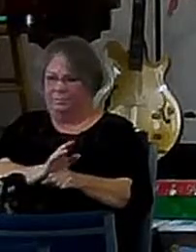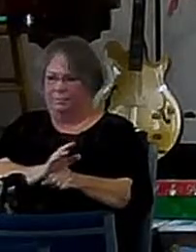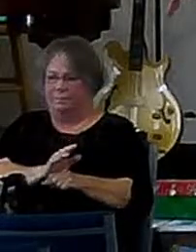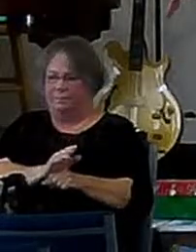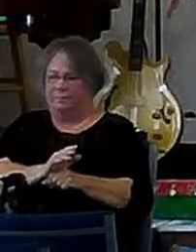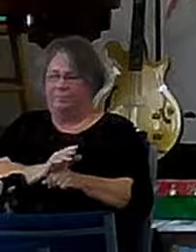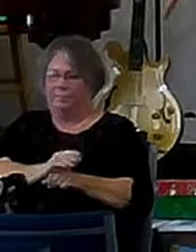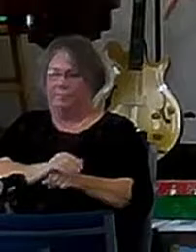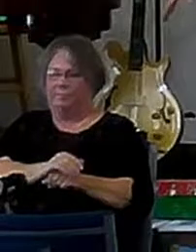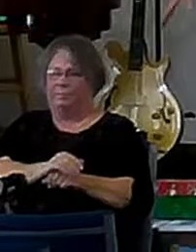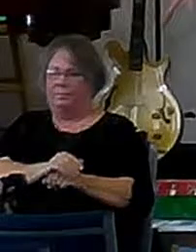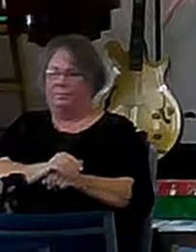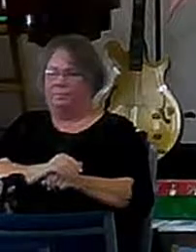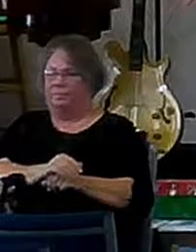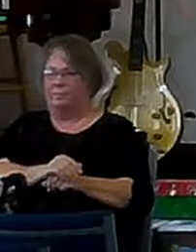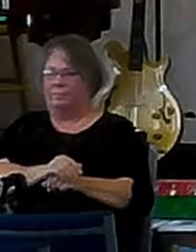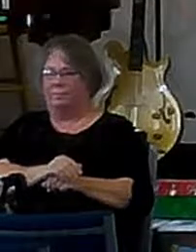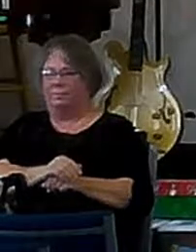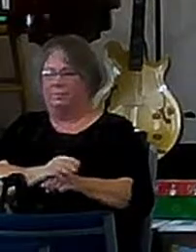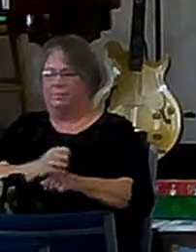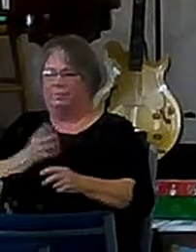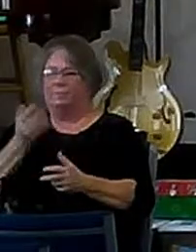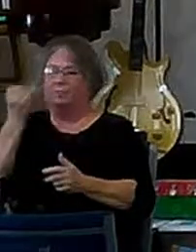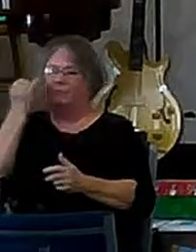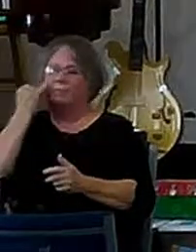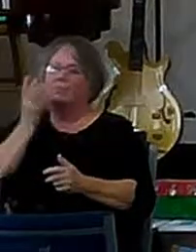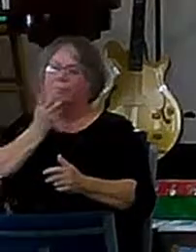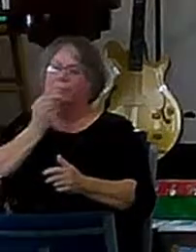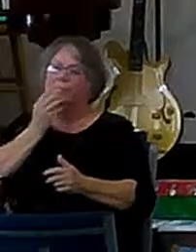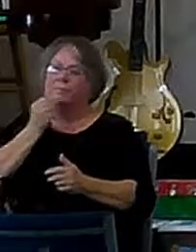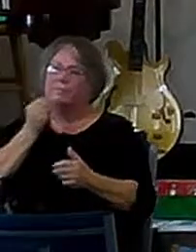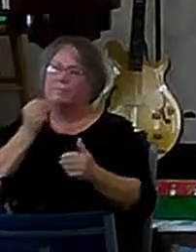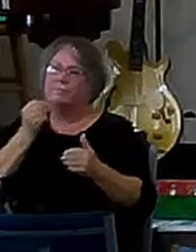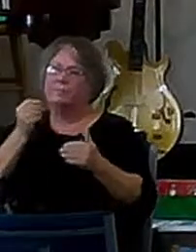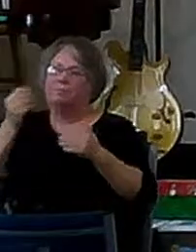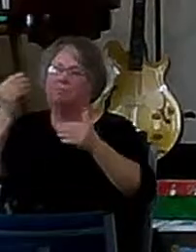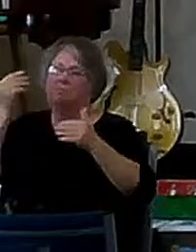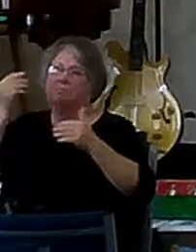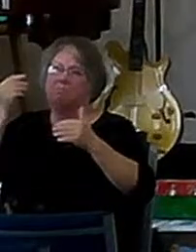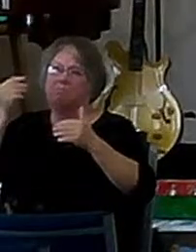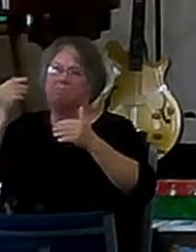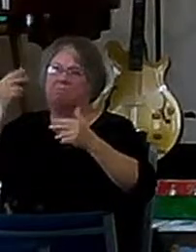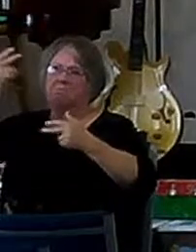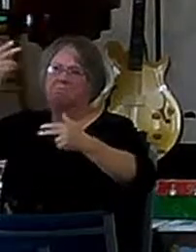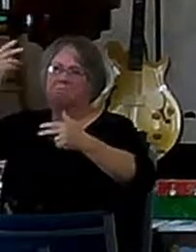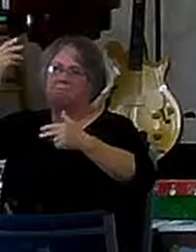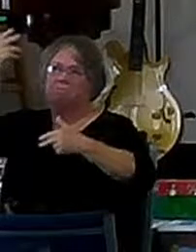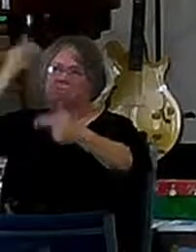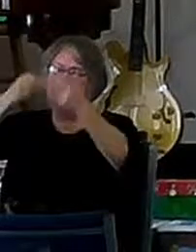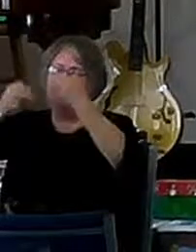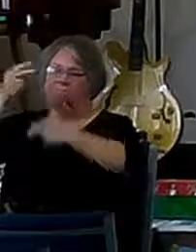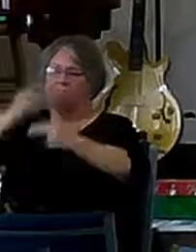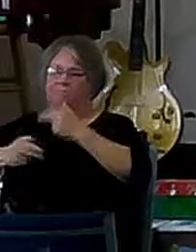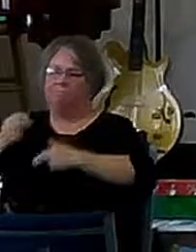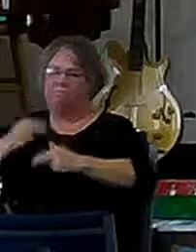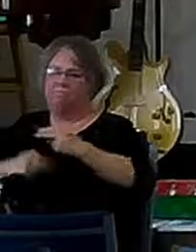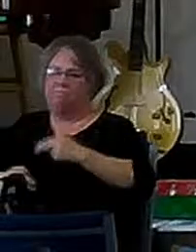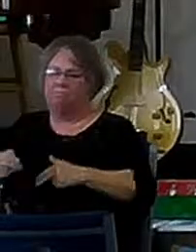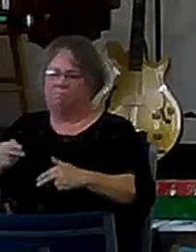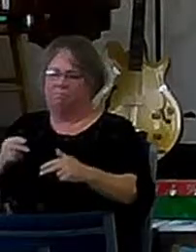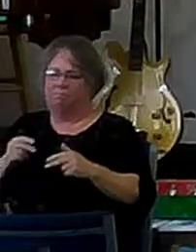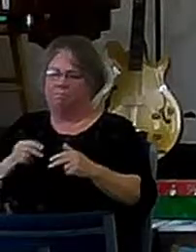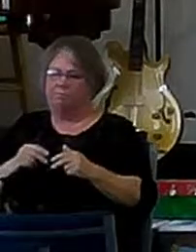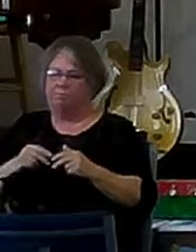in your veins does not make you a true Jew. It does not mean that God is in covenant with you. We call